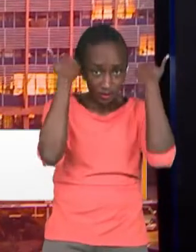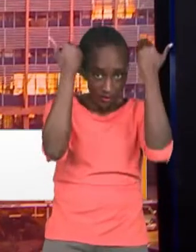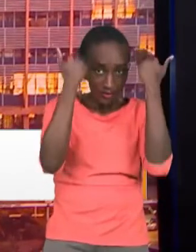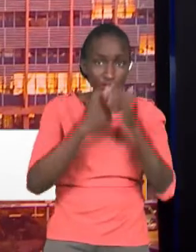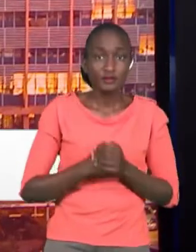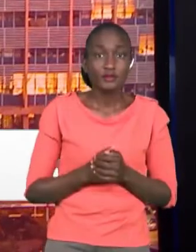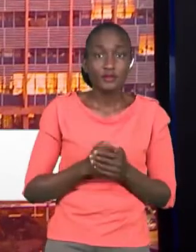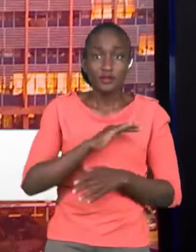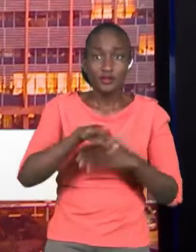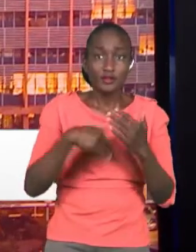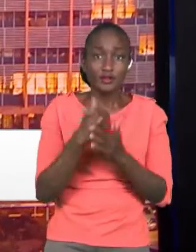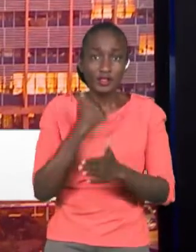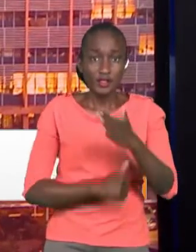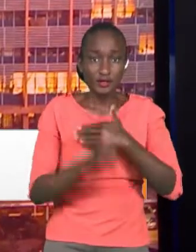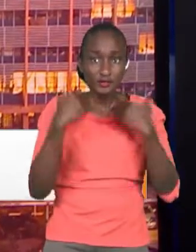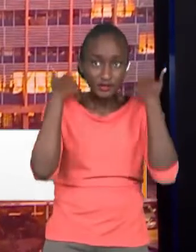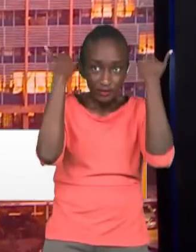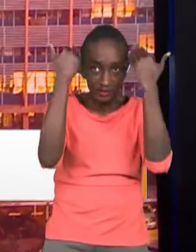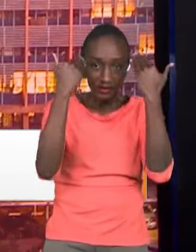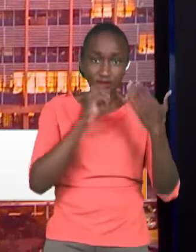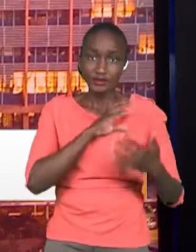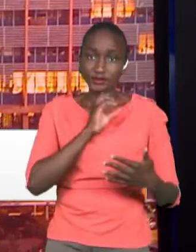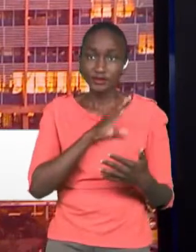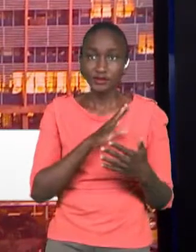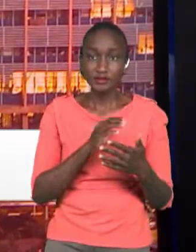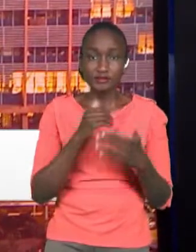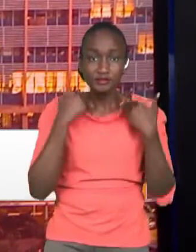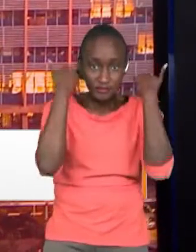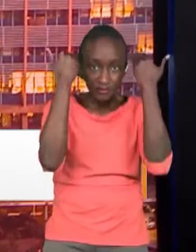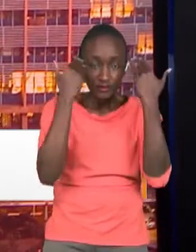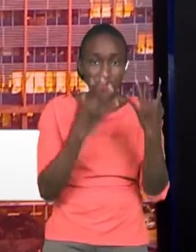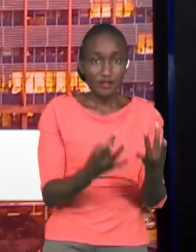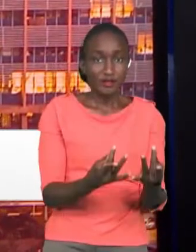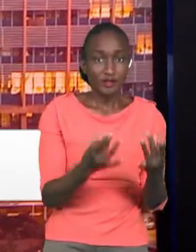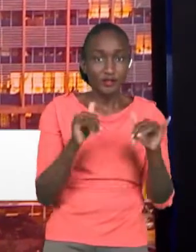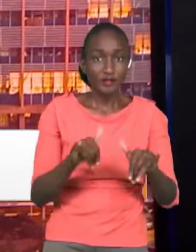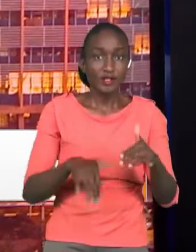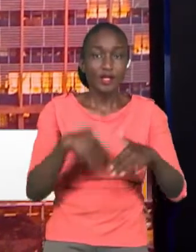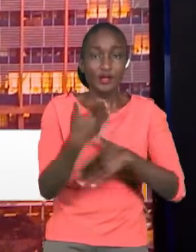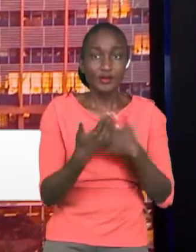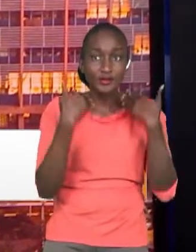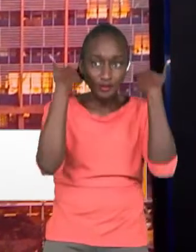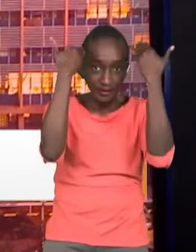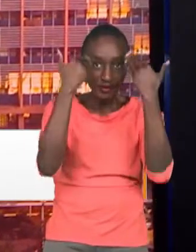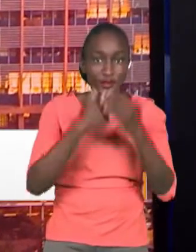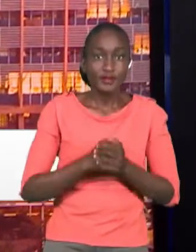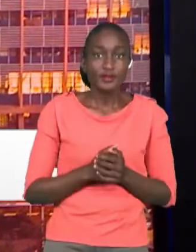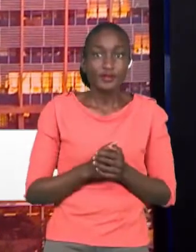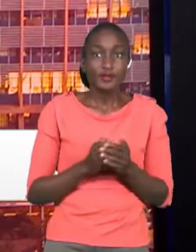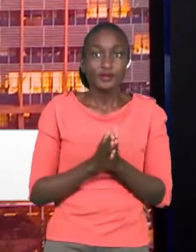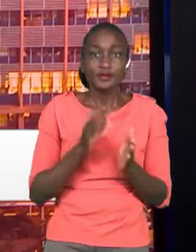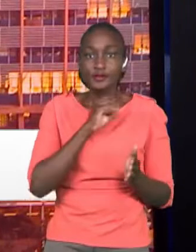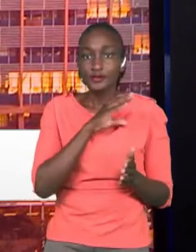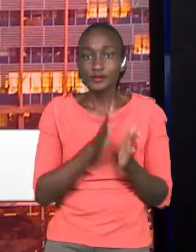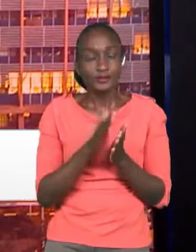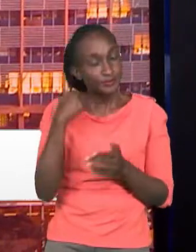and we all are under the stress, anxiety, depression. So yoga help us to we stay away from the stress, anxiety, and from the